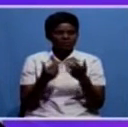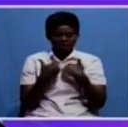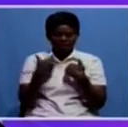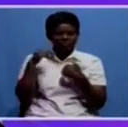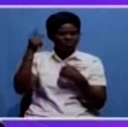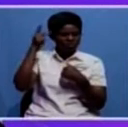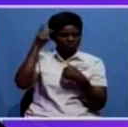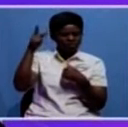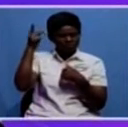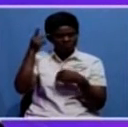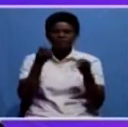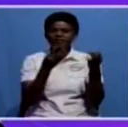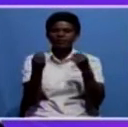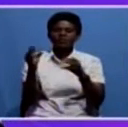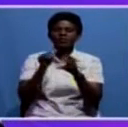media, I believe.